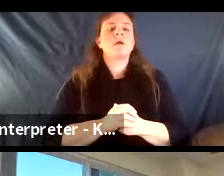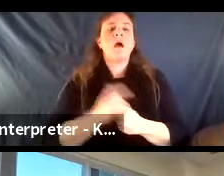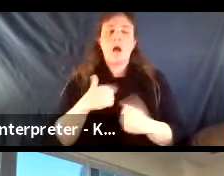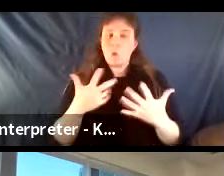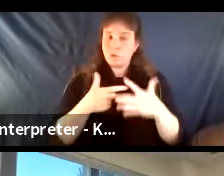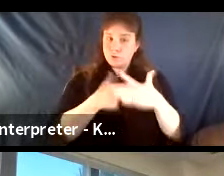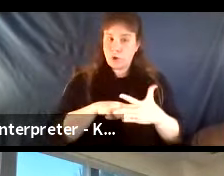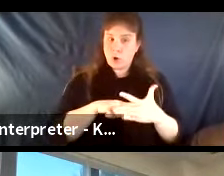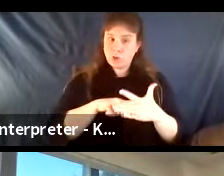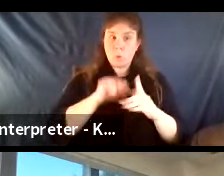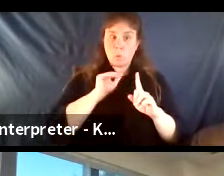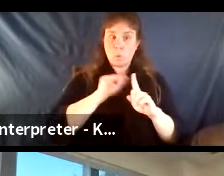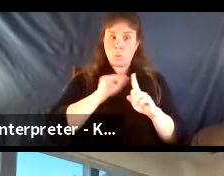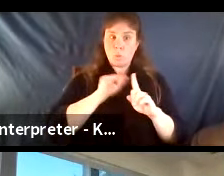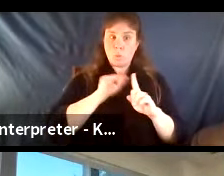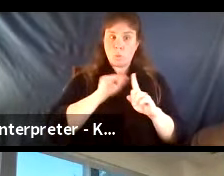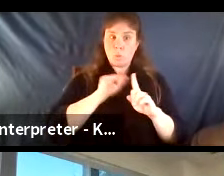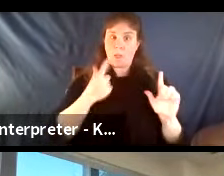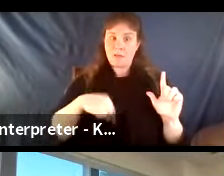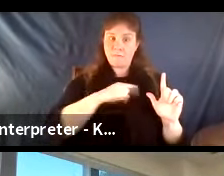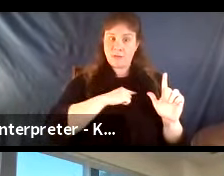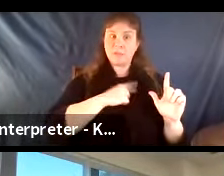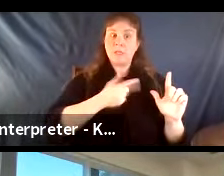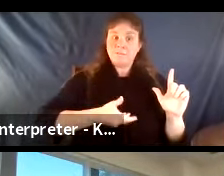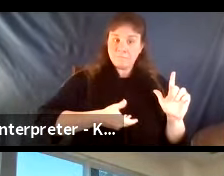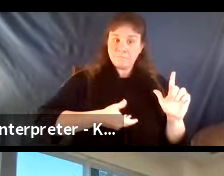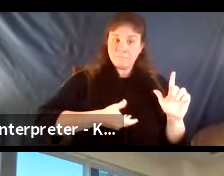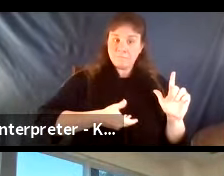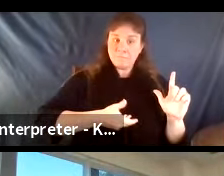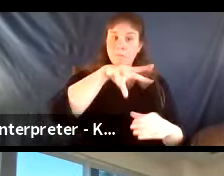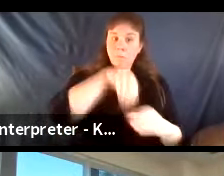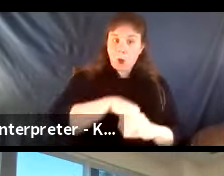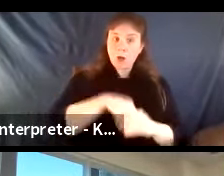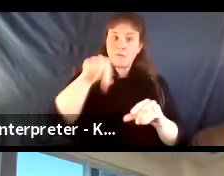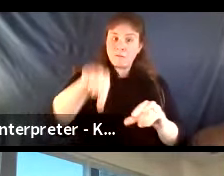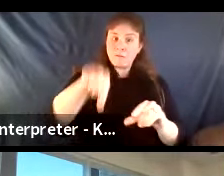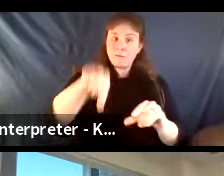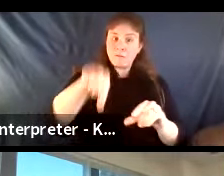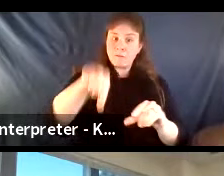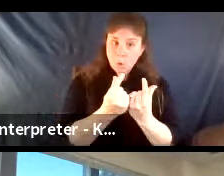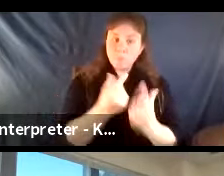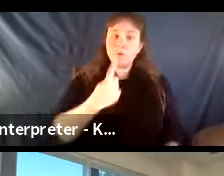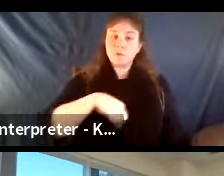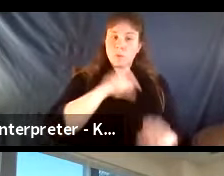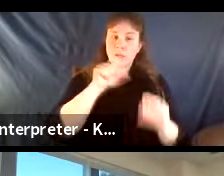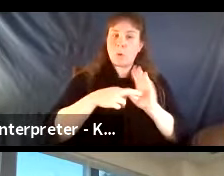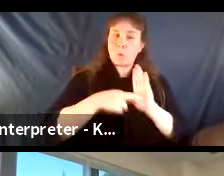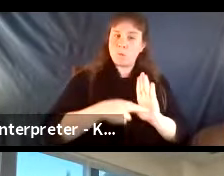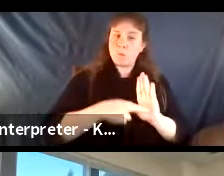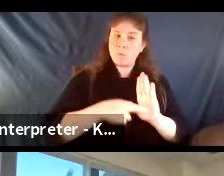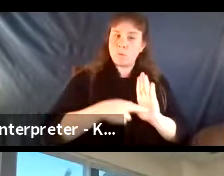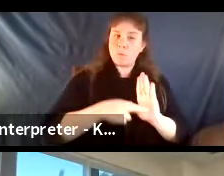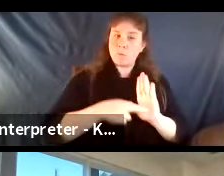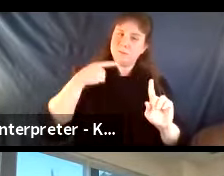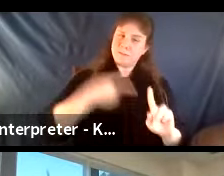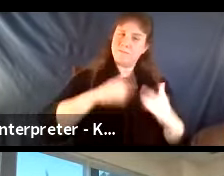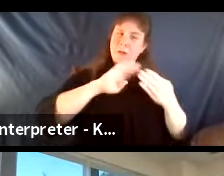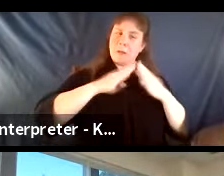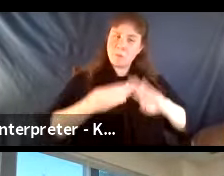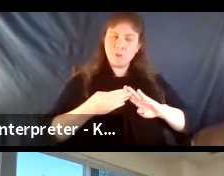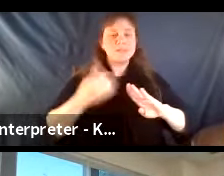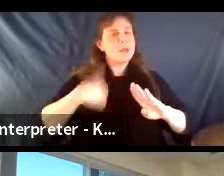we were invited to be a part of this group so that we could represent the communities that we work hard for in the